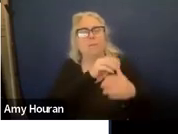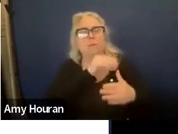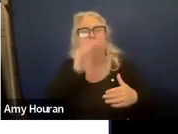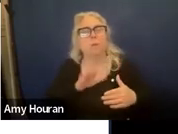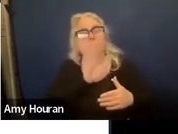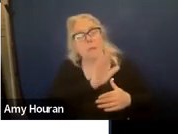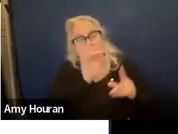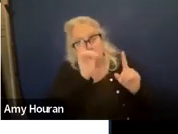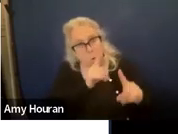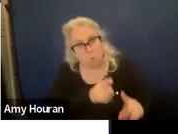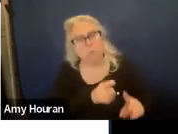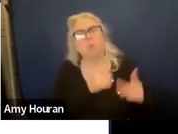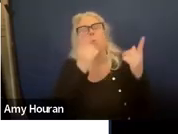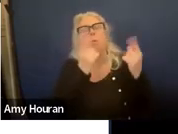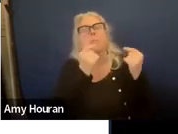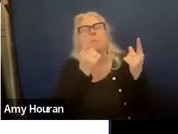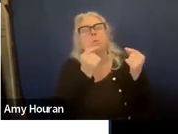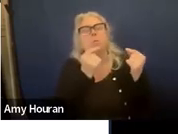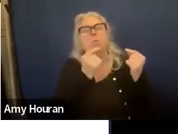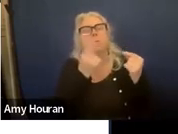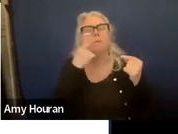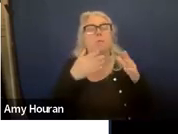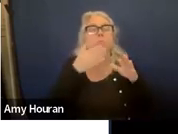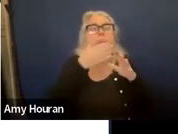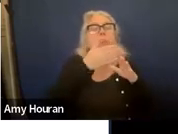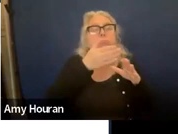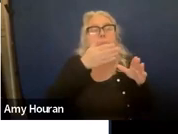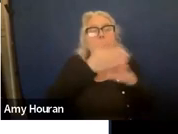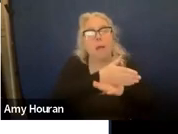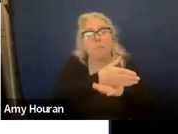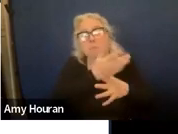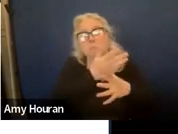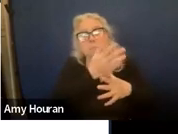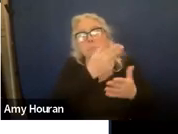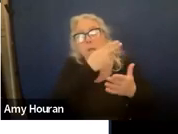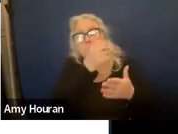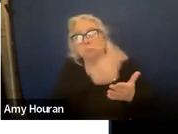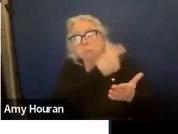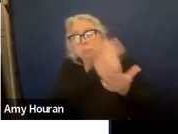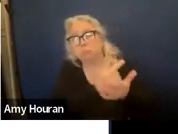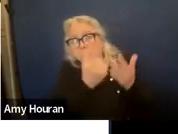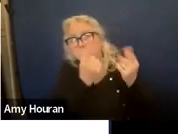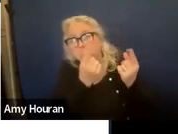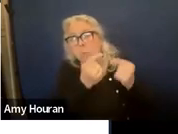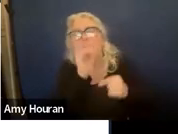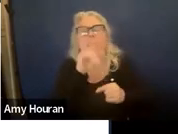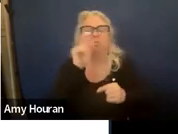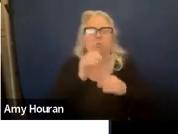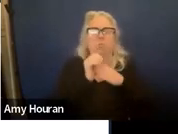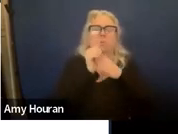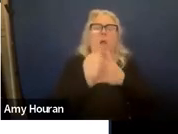do post-secondary. And so that really should be the driver for the rest of the IEP.